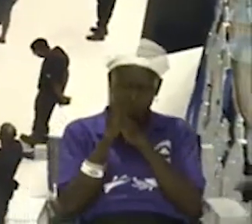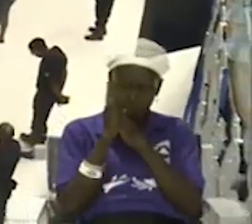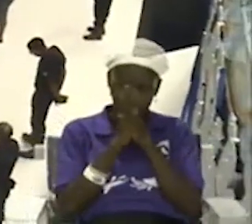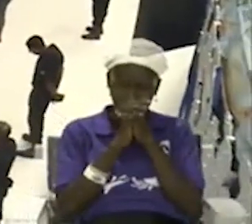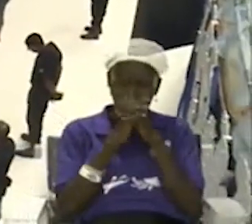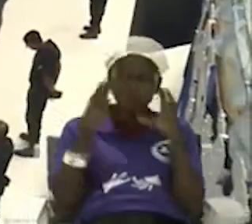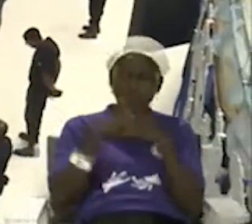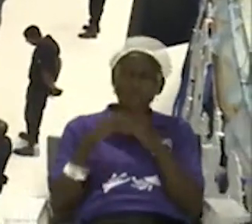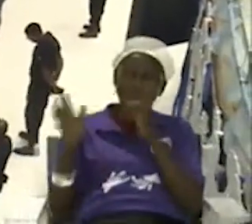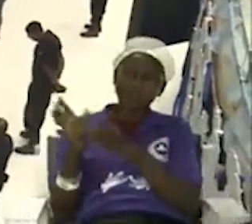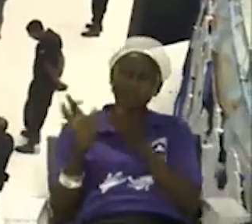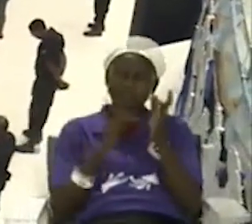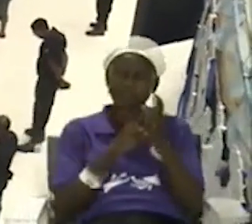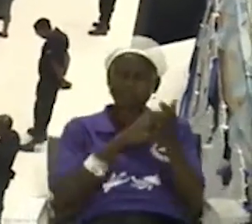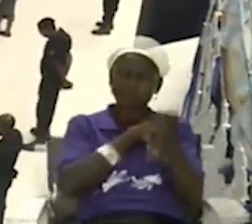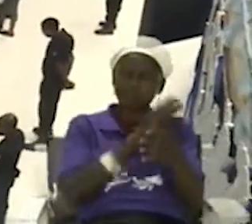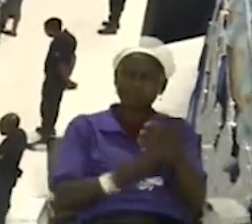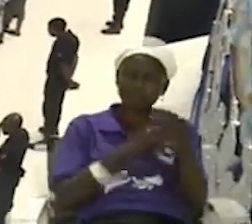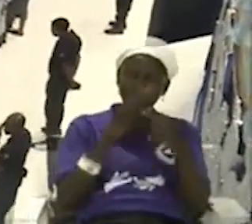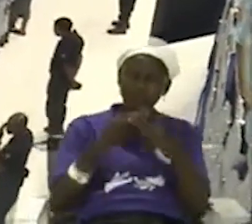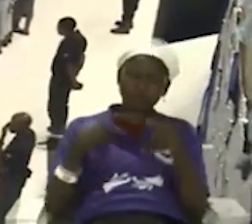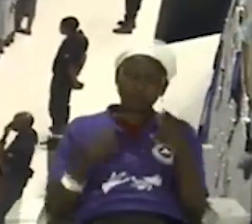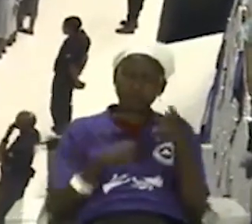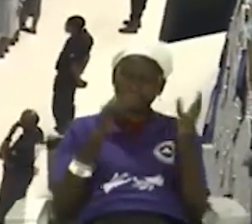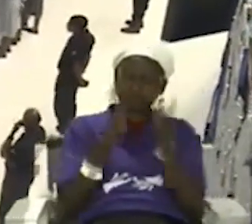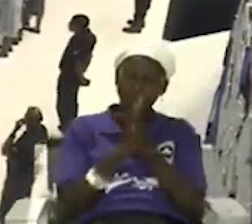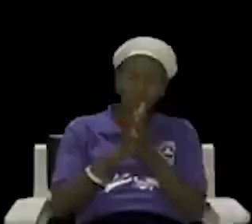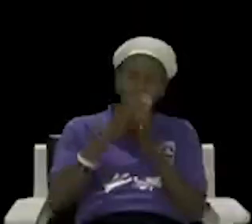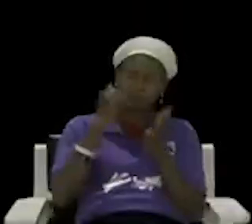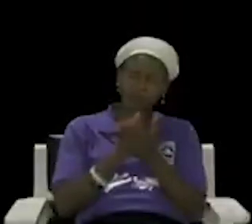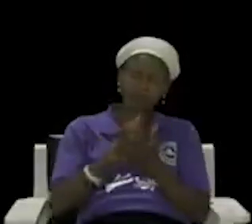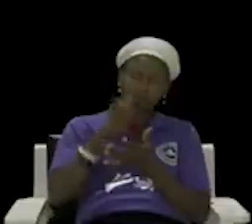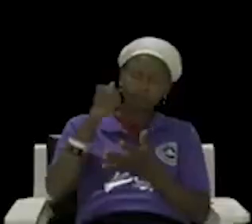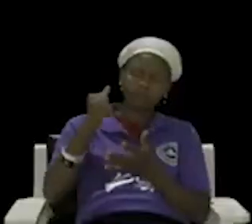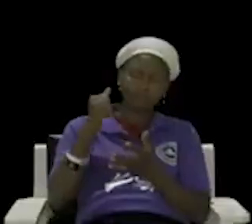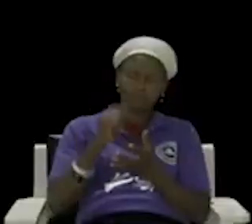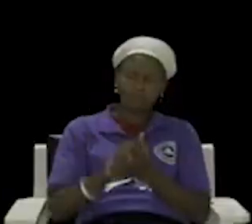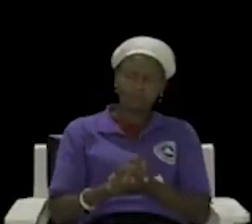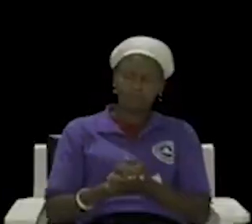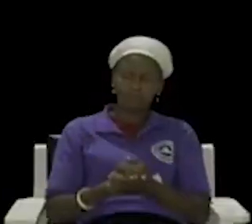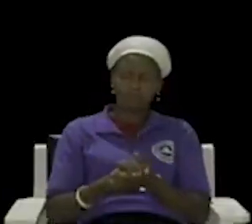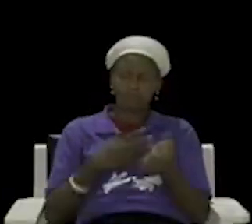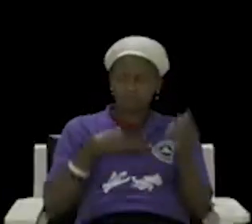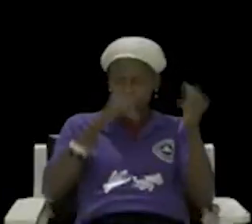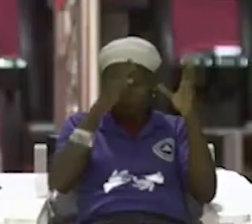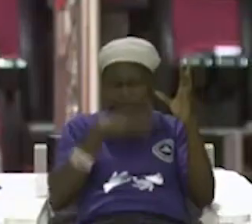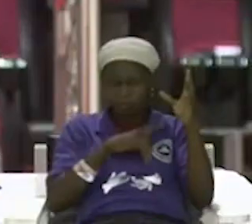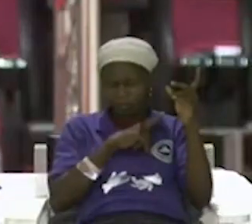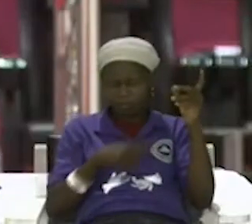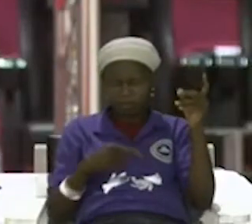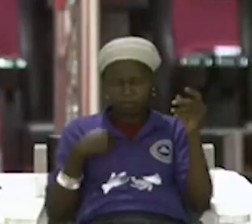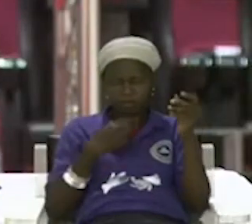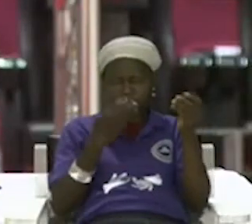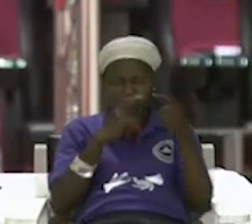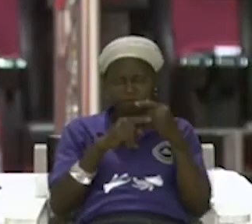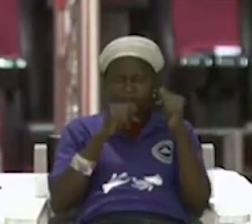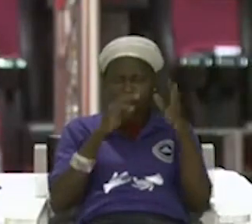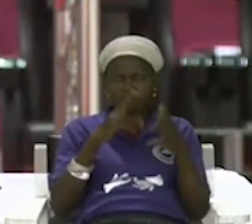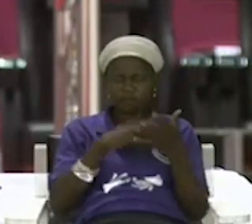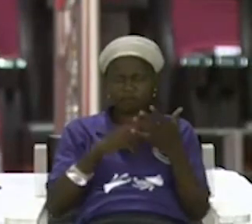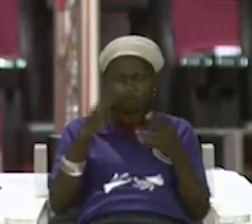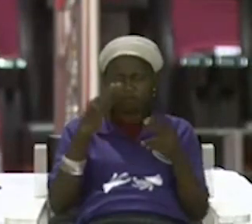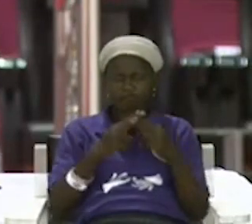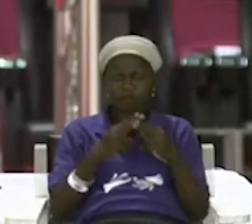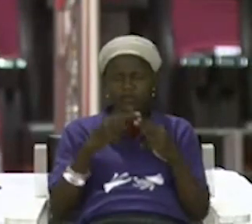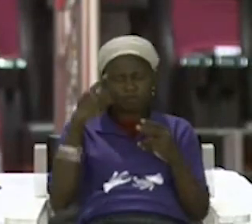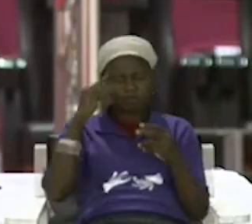In Jesus' mighty name, we have prayed. My Father, my God, I want to bless your holy name